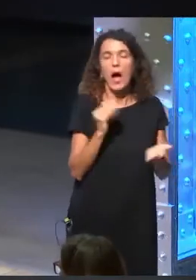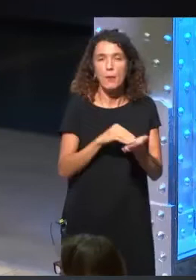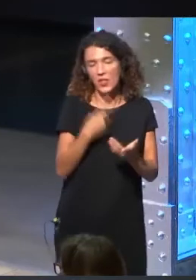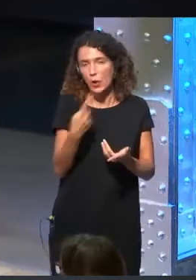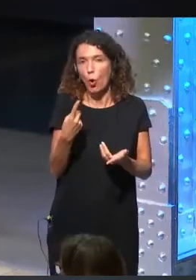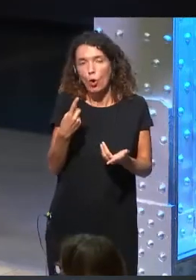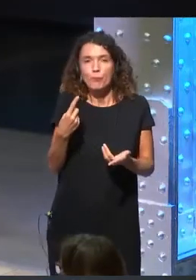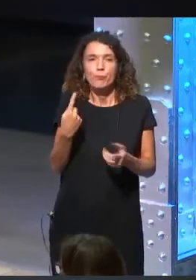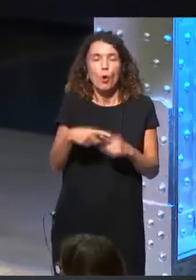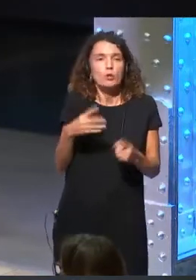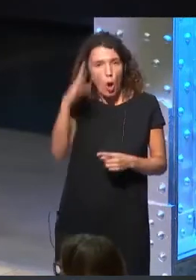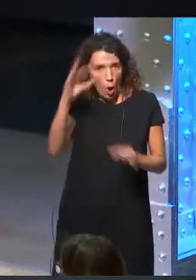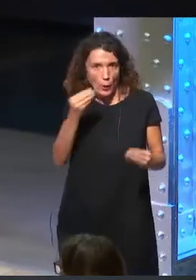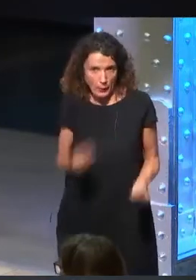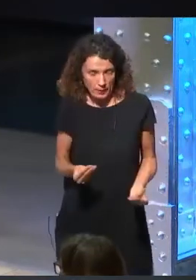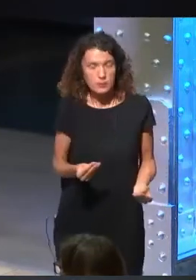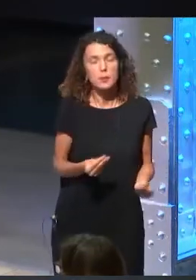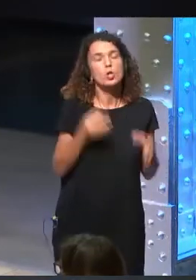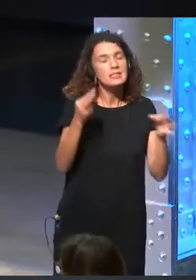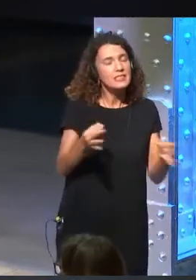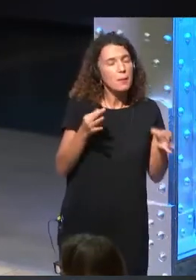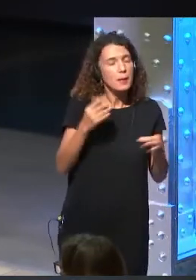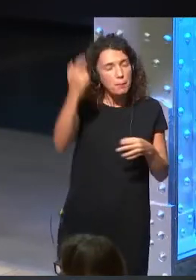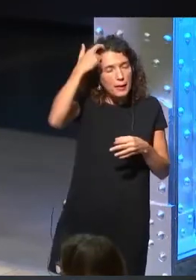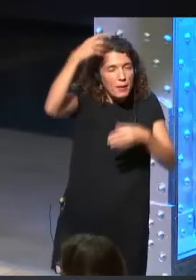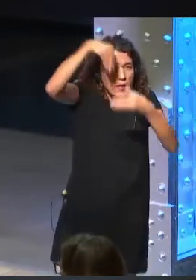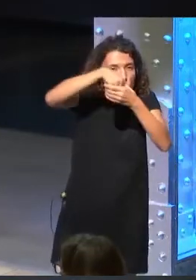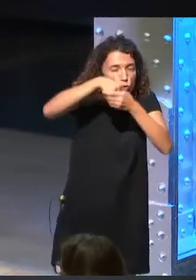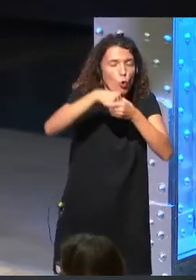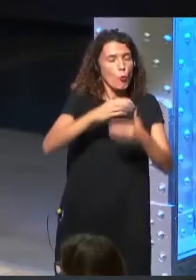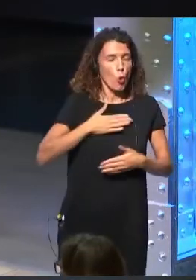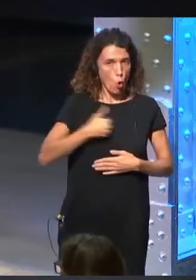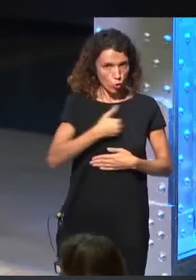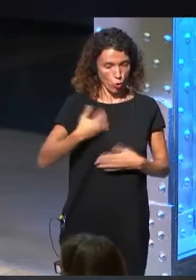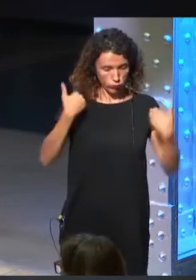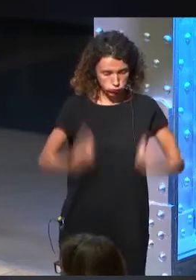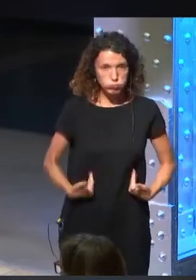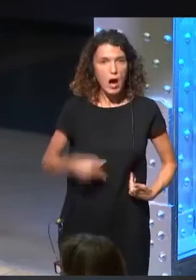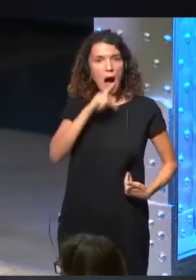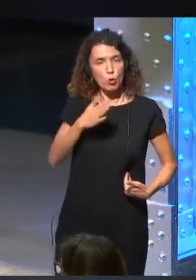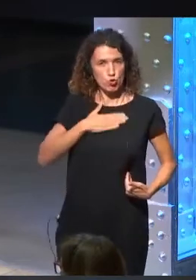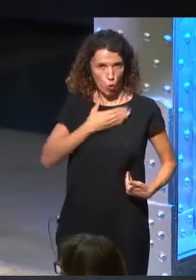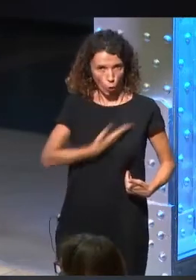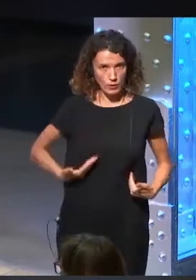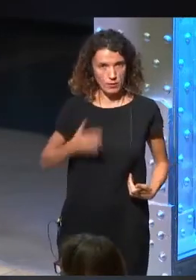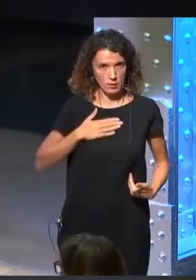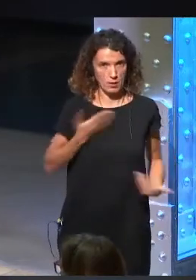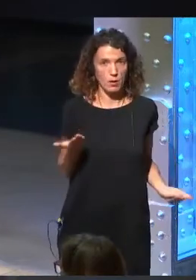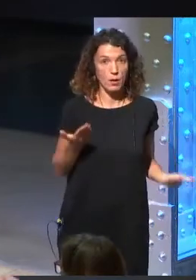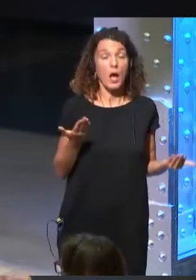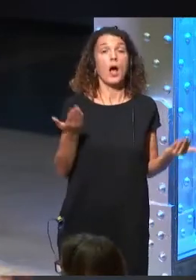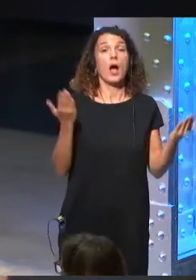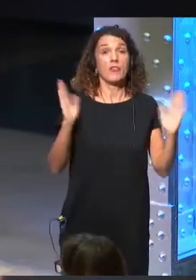hear it in my head as me speaking. And that is something which has given